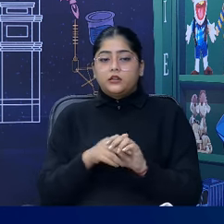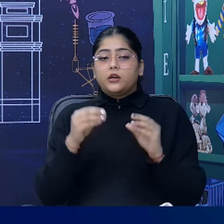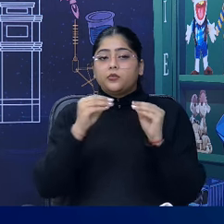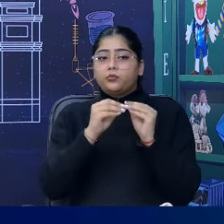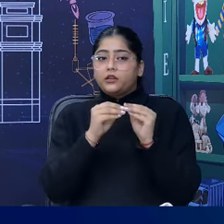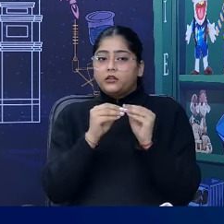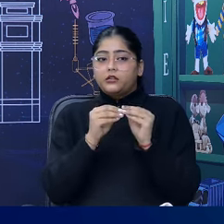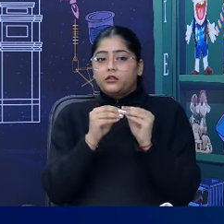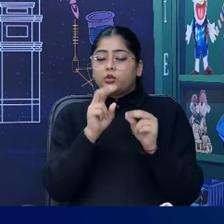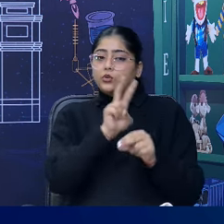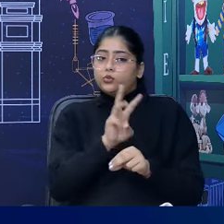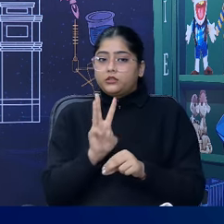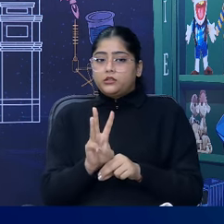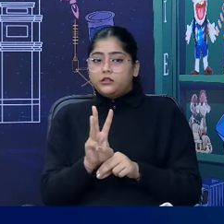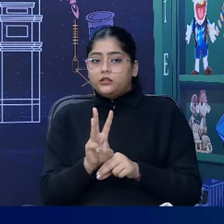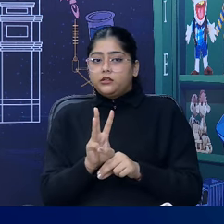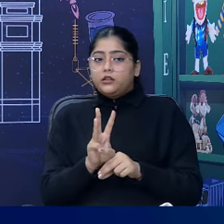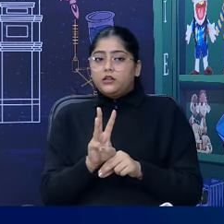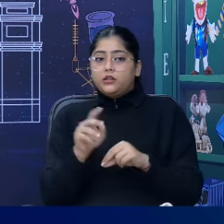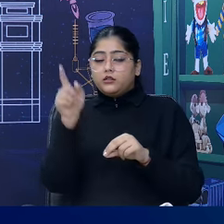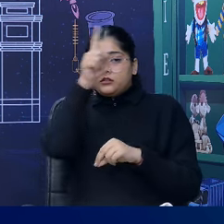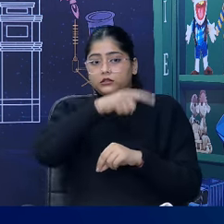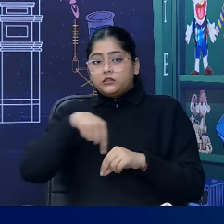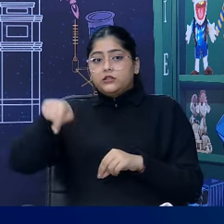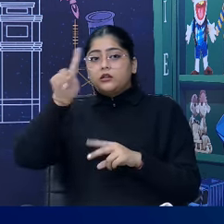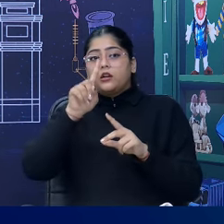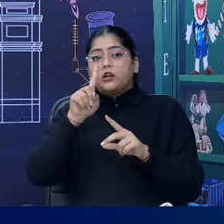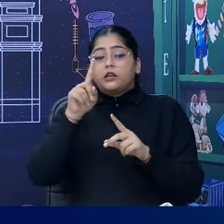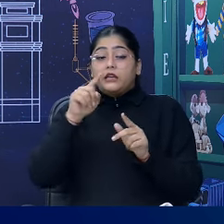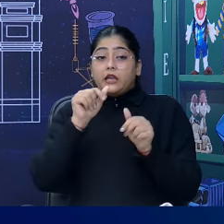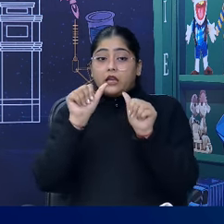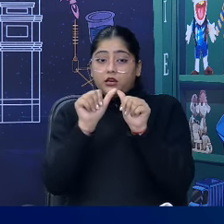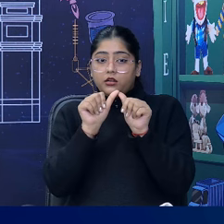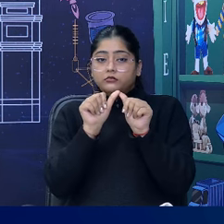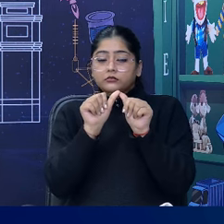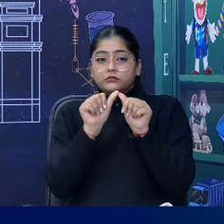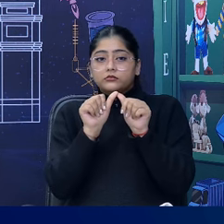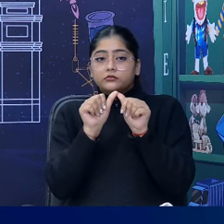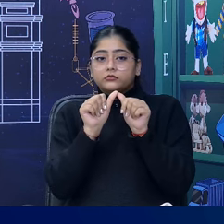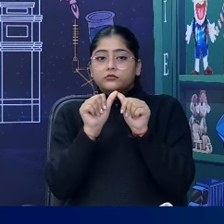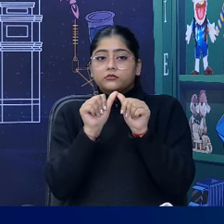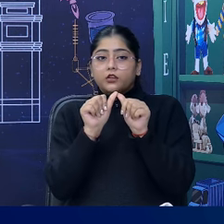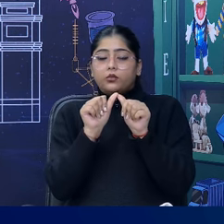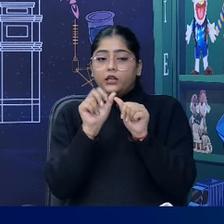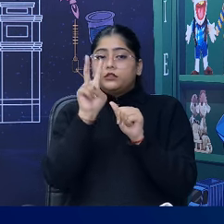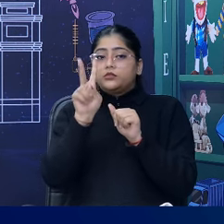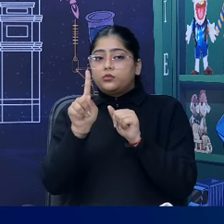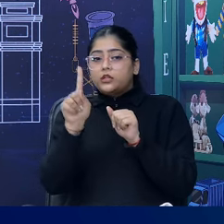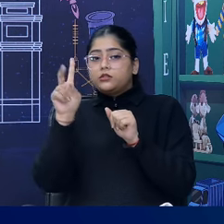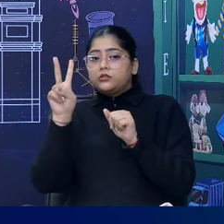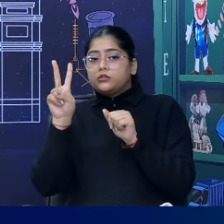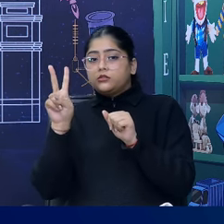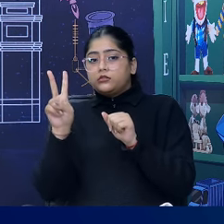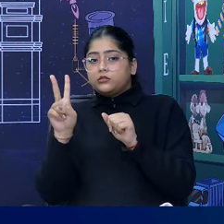2 and 3. Okay. This is set A and here additional element 1 is